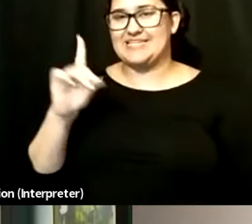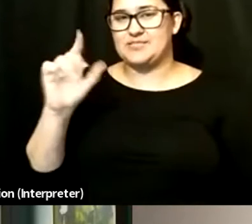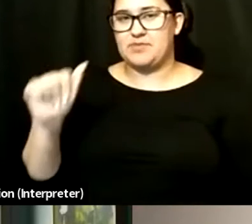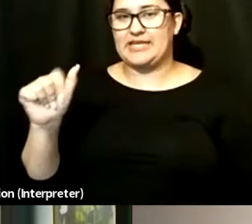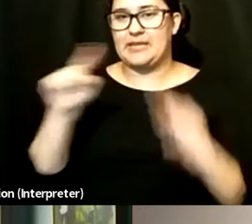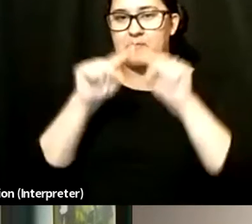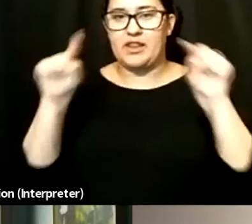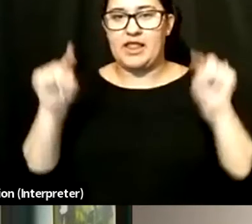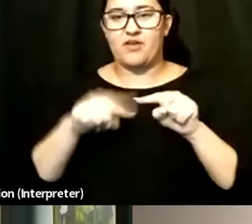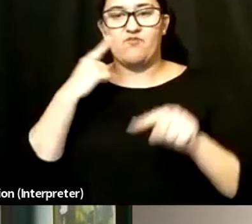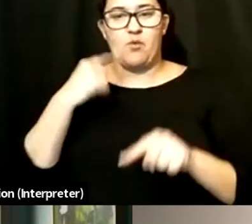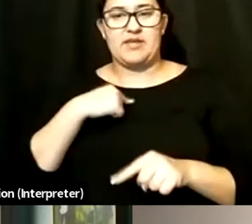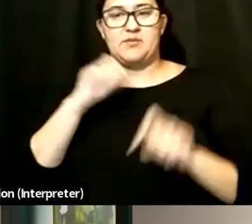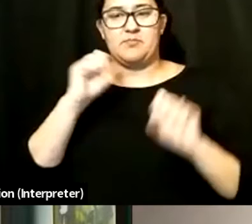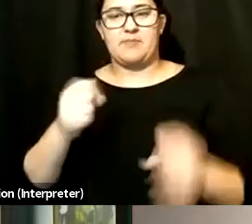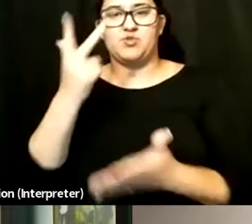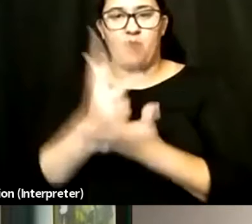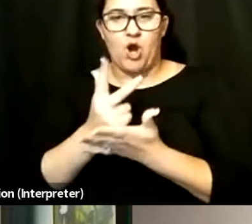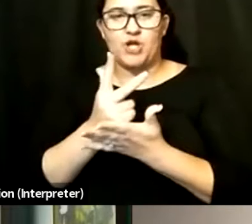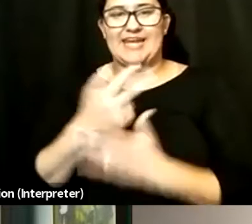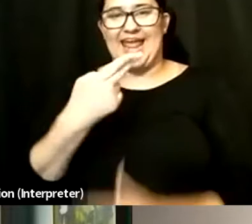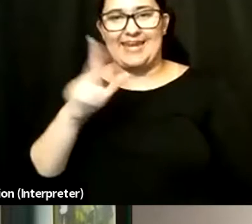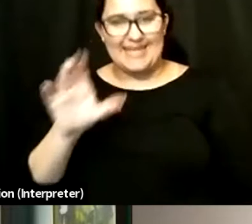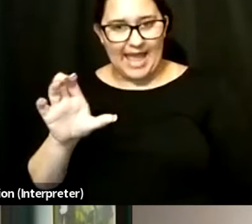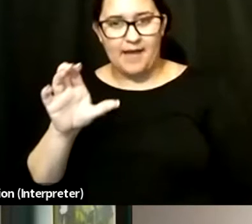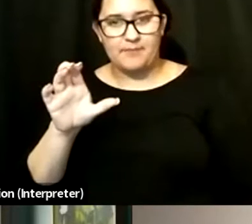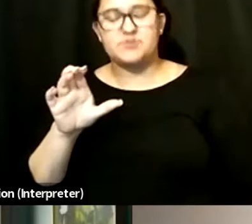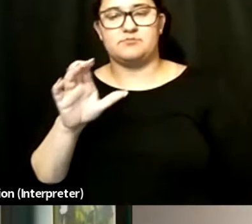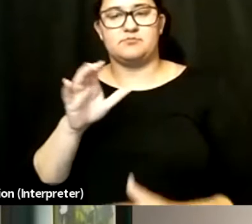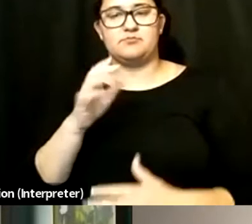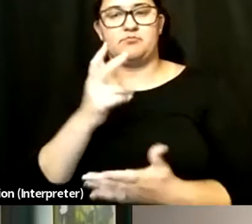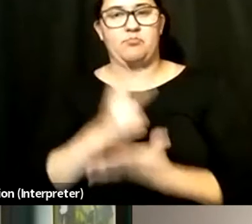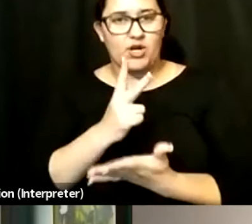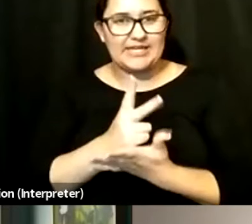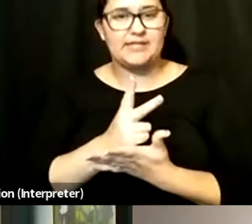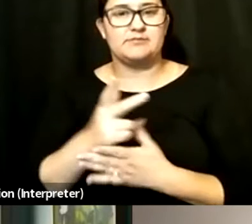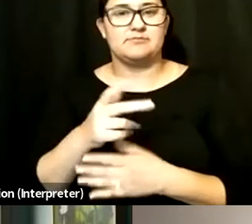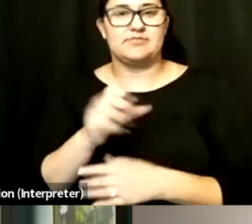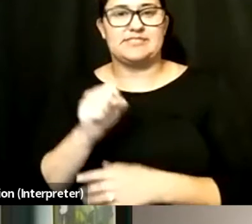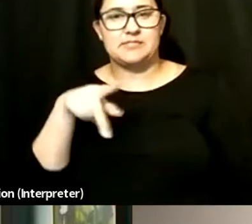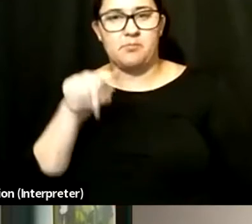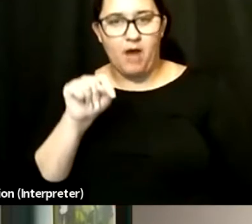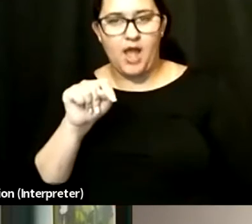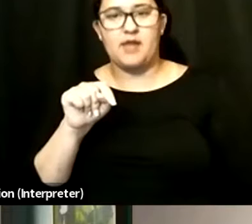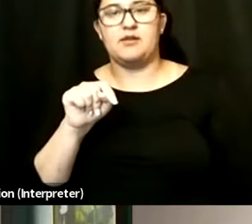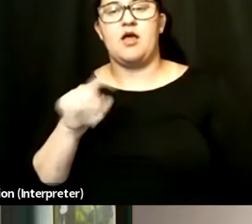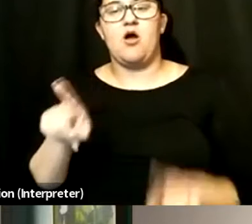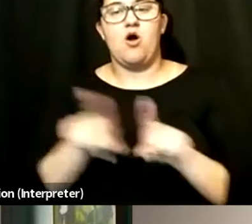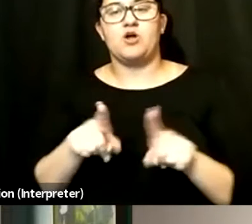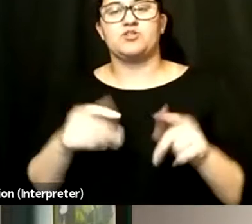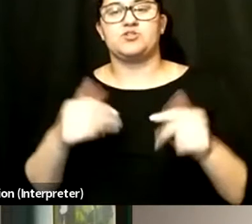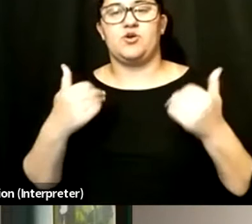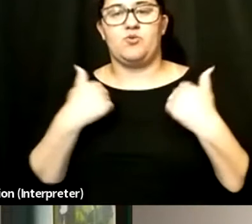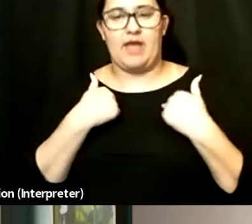to park in a handicap spot or an accessible parking spot, and also have hand controls